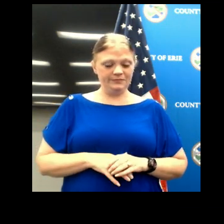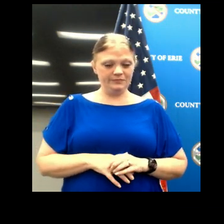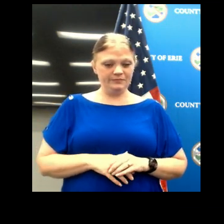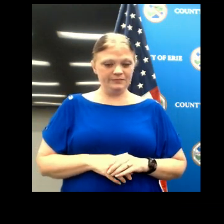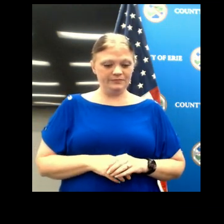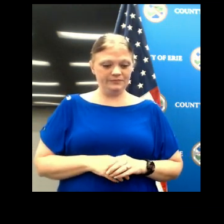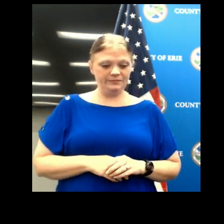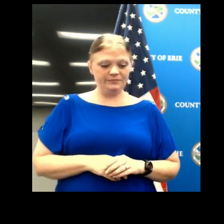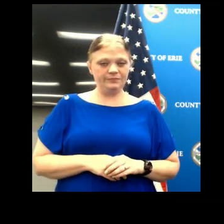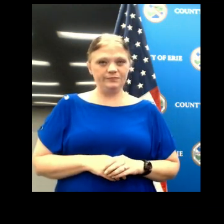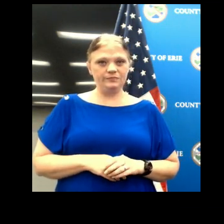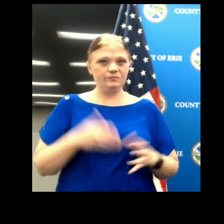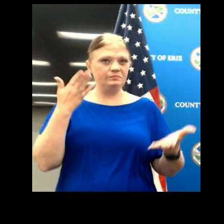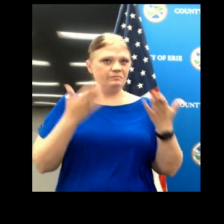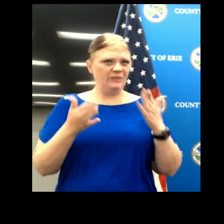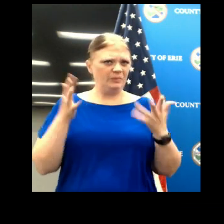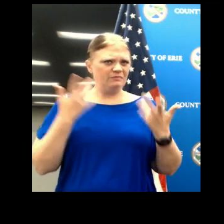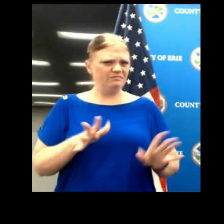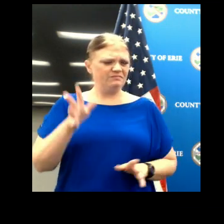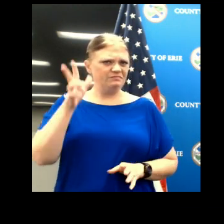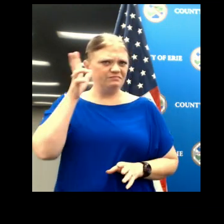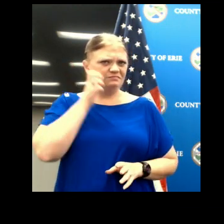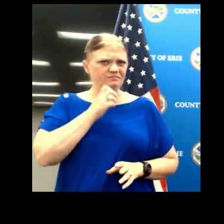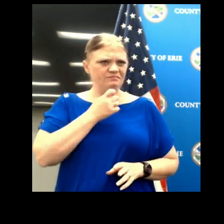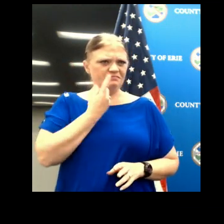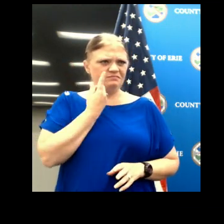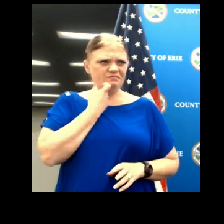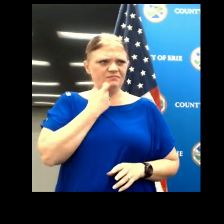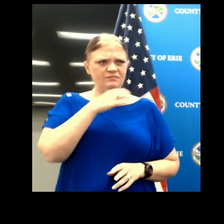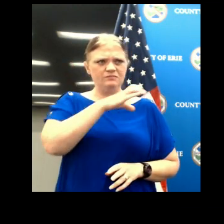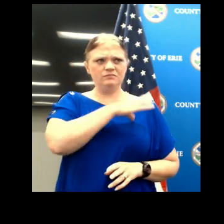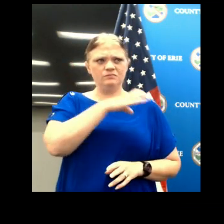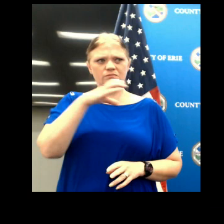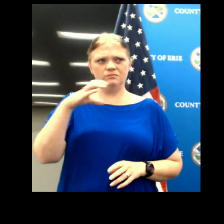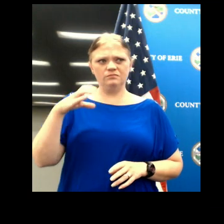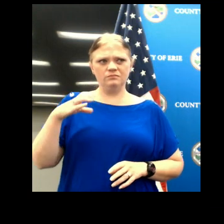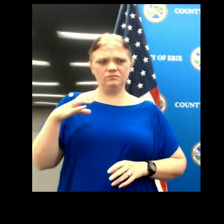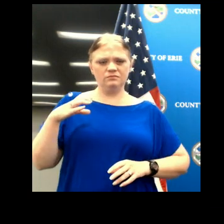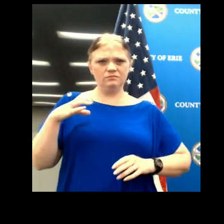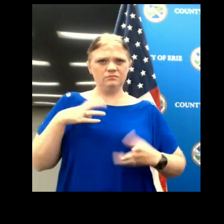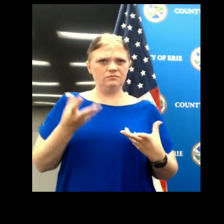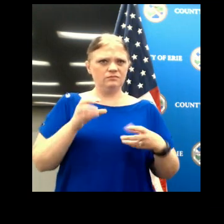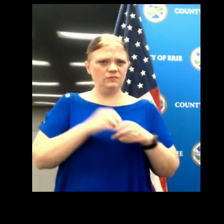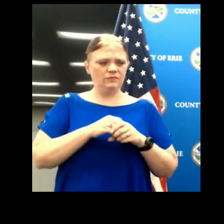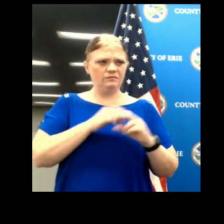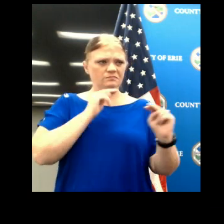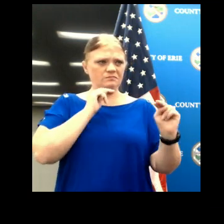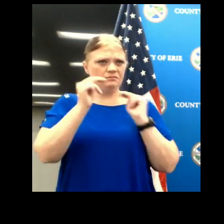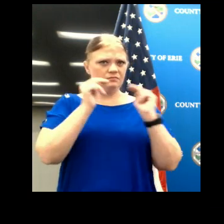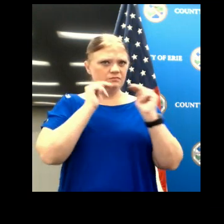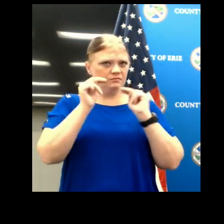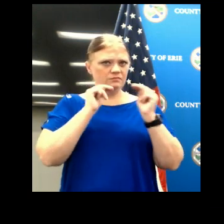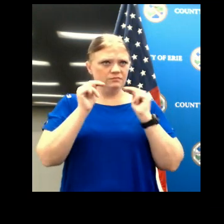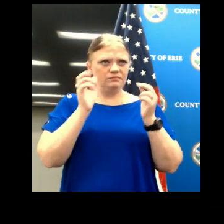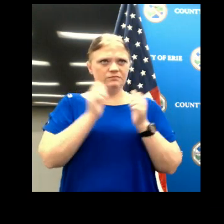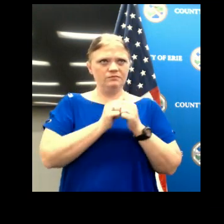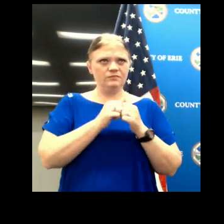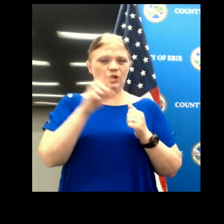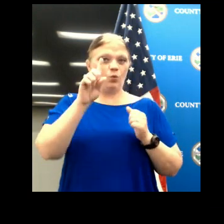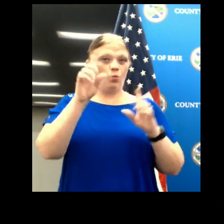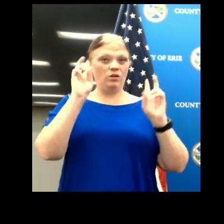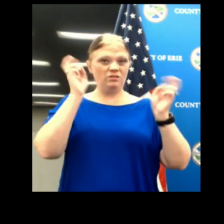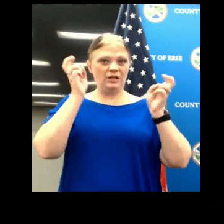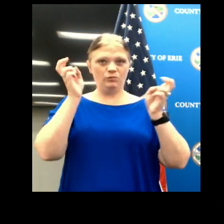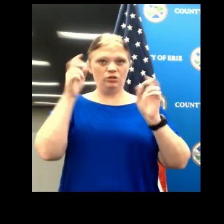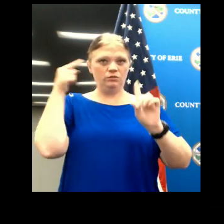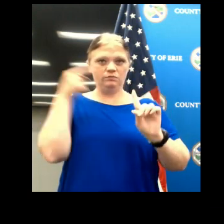As you may have heard recently, Congress has been involved in negotiations on pretty much one subject and one